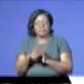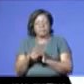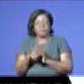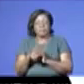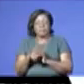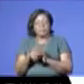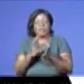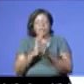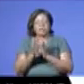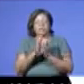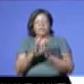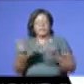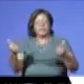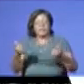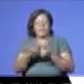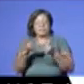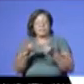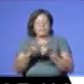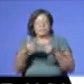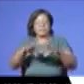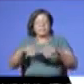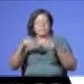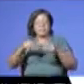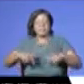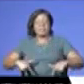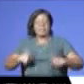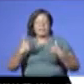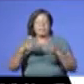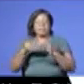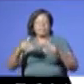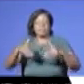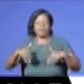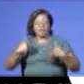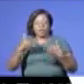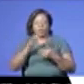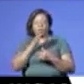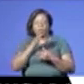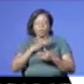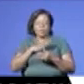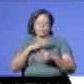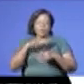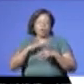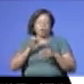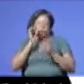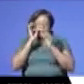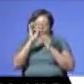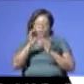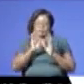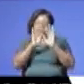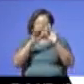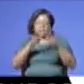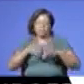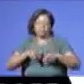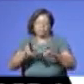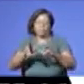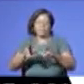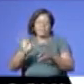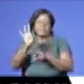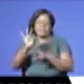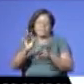A traffic mishap claiming the life of a young woman overnight. The accident happened along Fox Hill Road just after 9 o'clock last